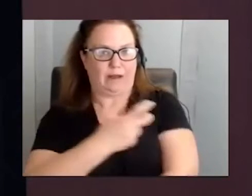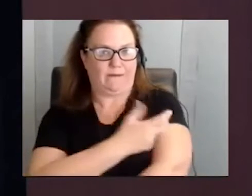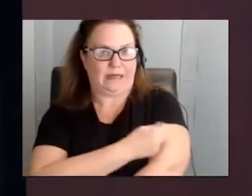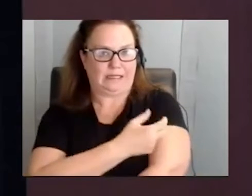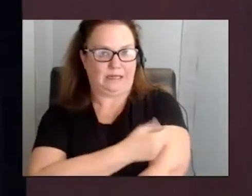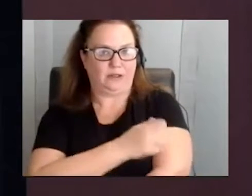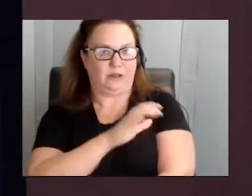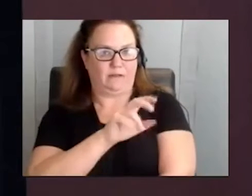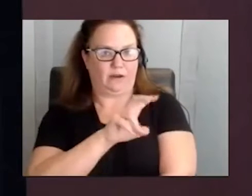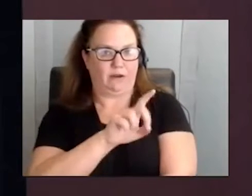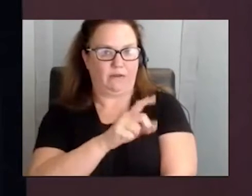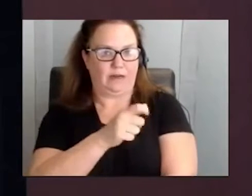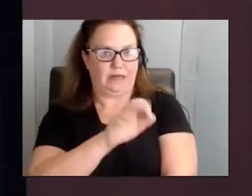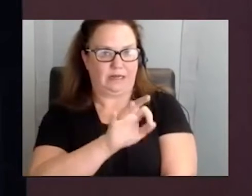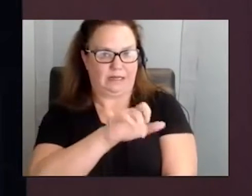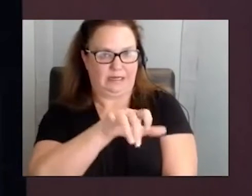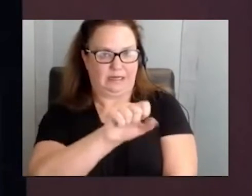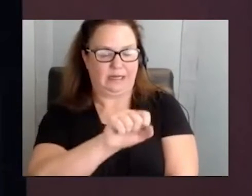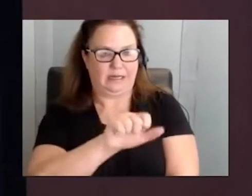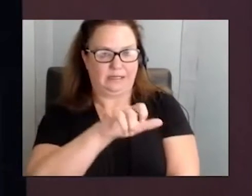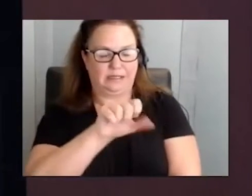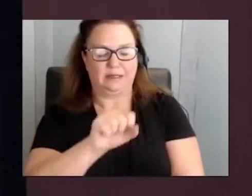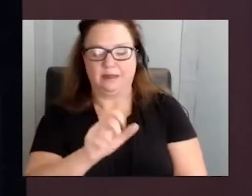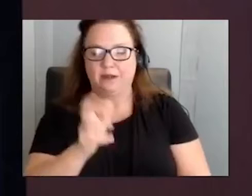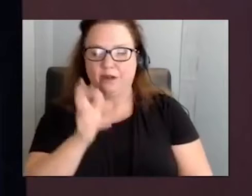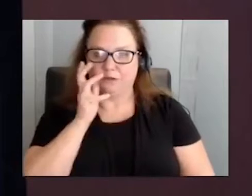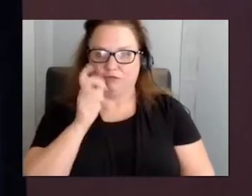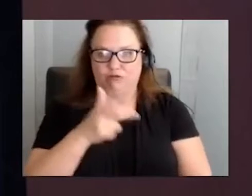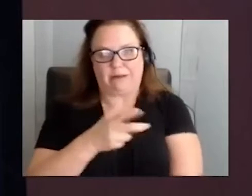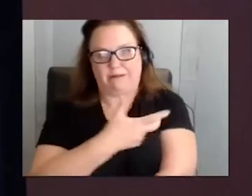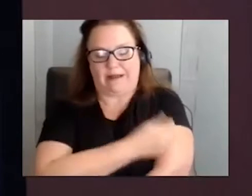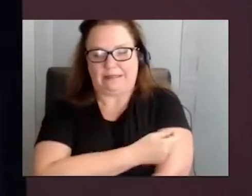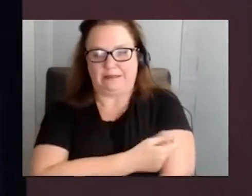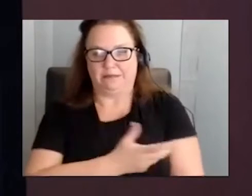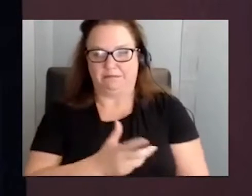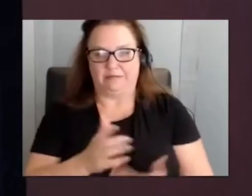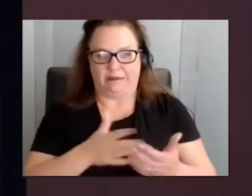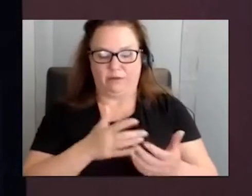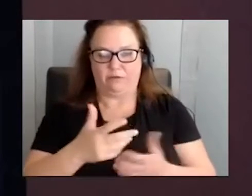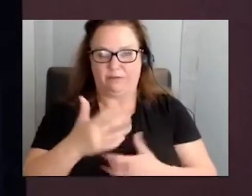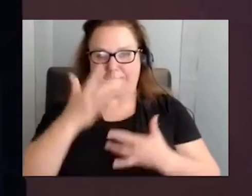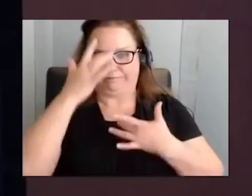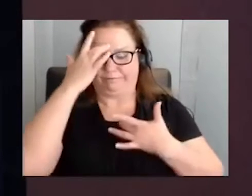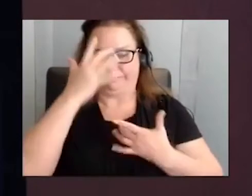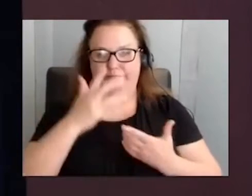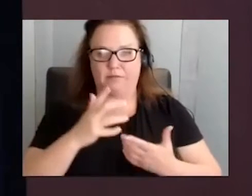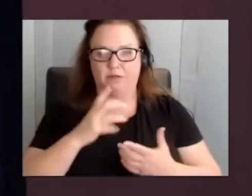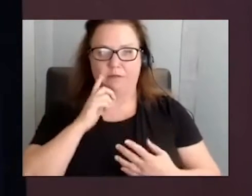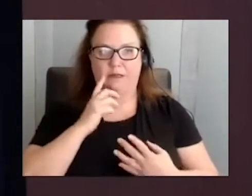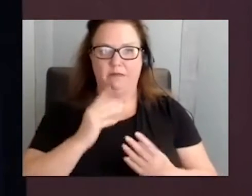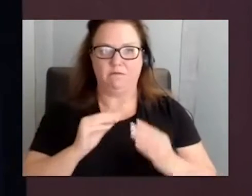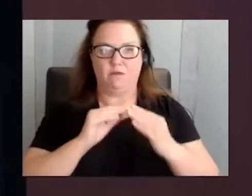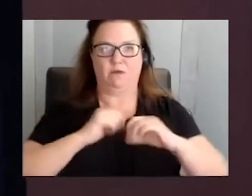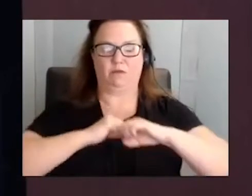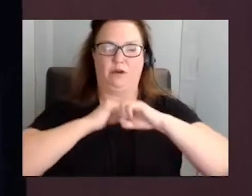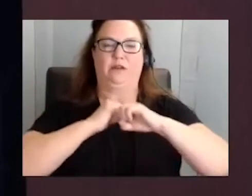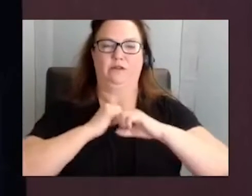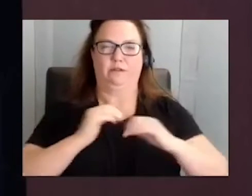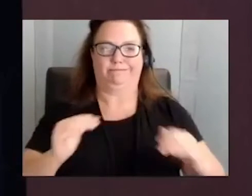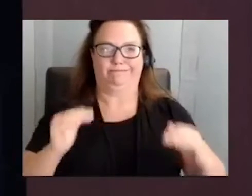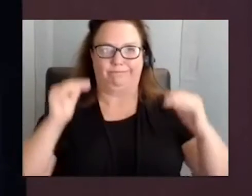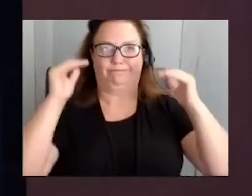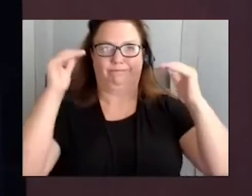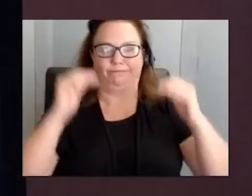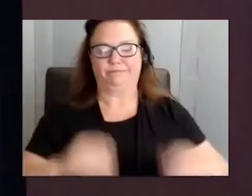COVID-19? The answer to that is absolutely. It will help be more immune to the COVID-19 that's roaming